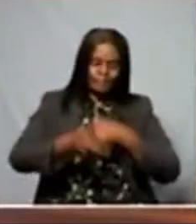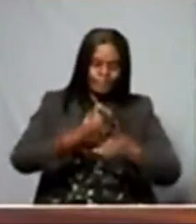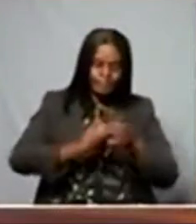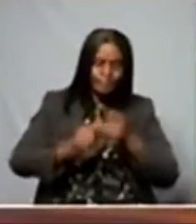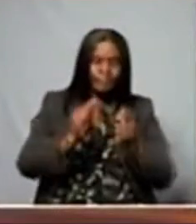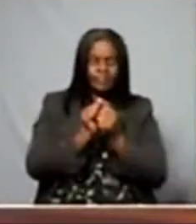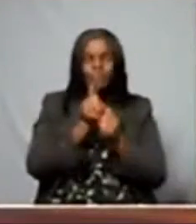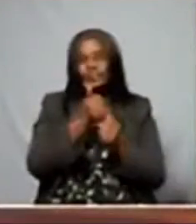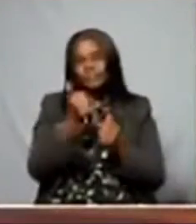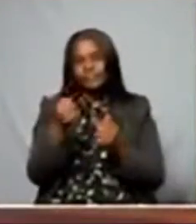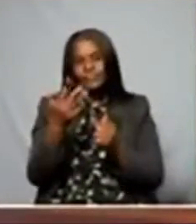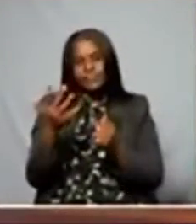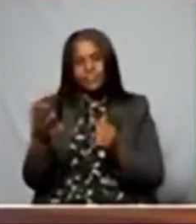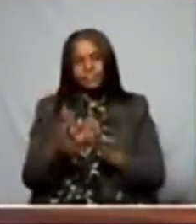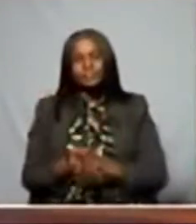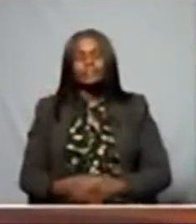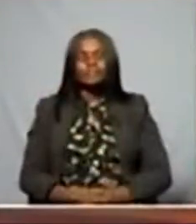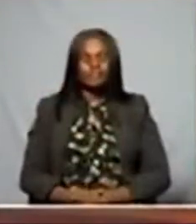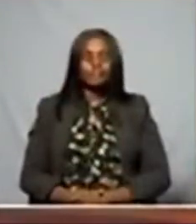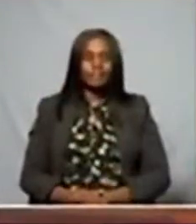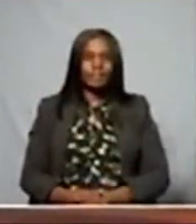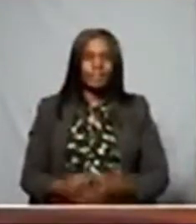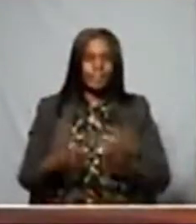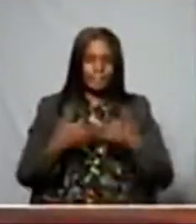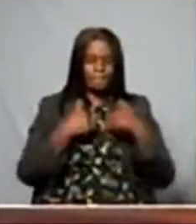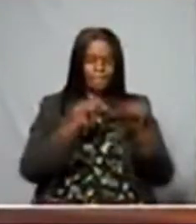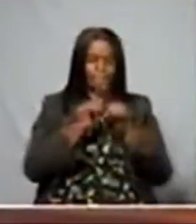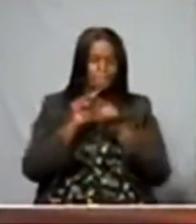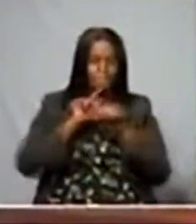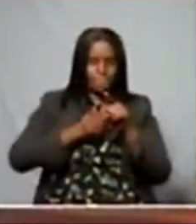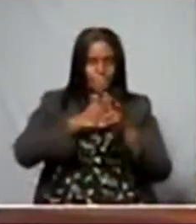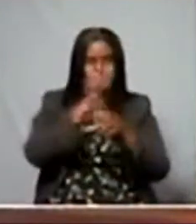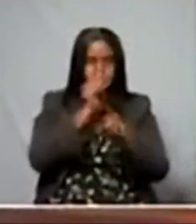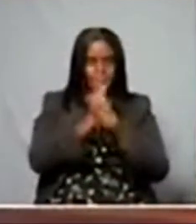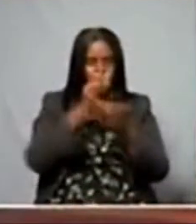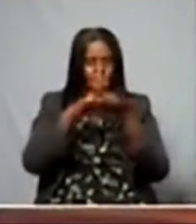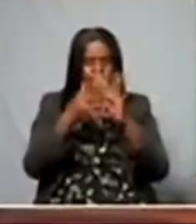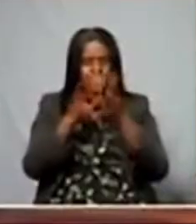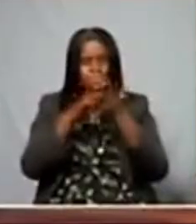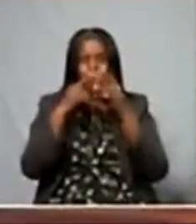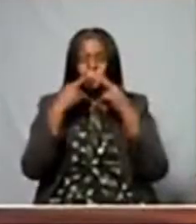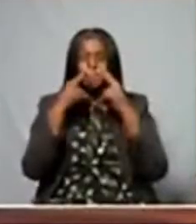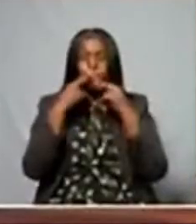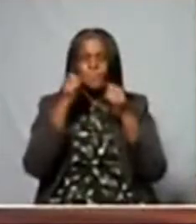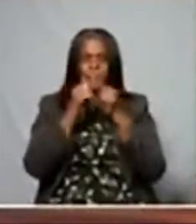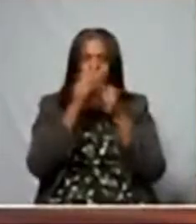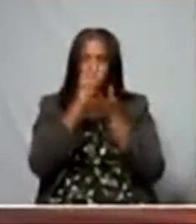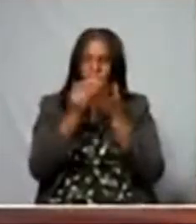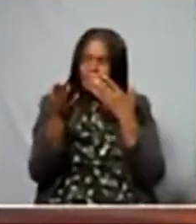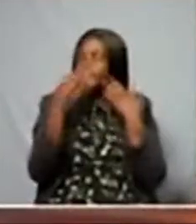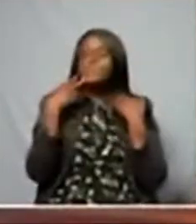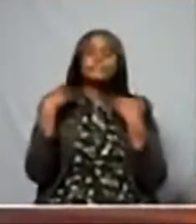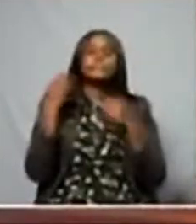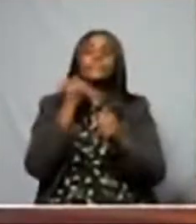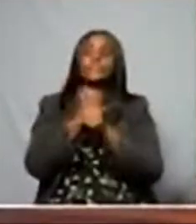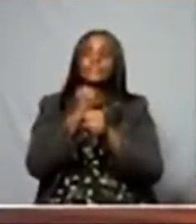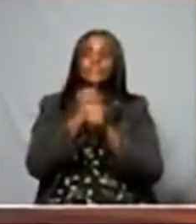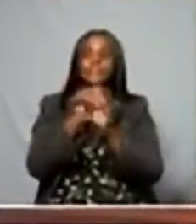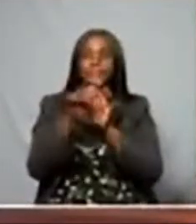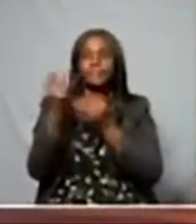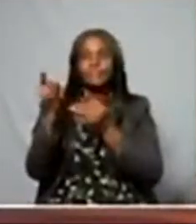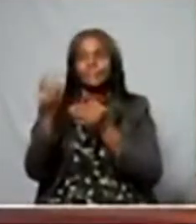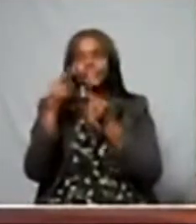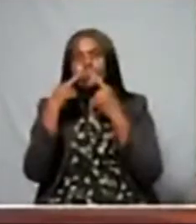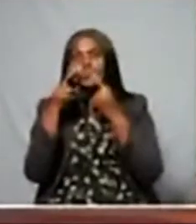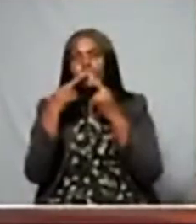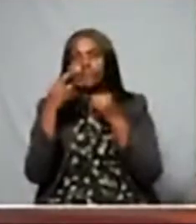so on. We also received a mixed results because some of the works which are pending on that project as a